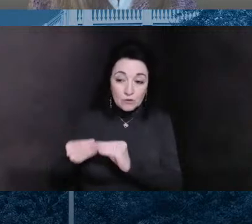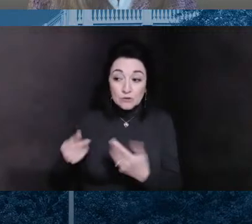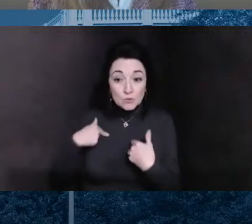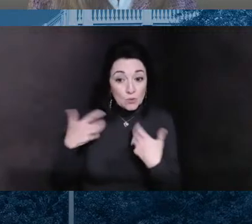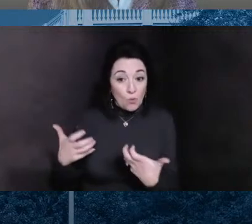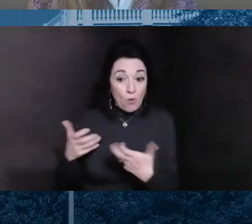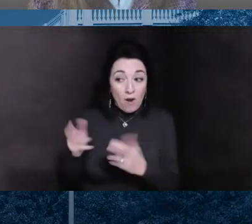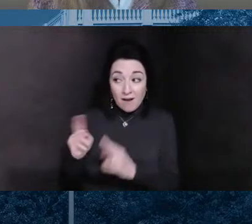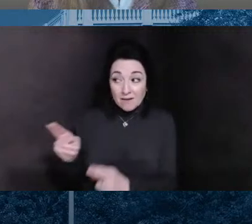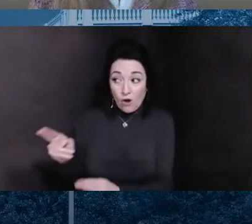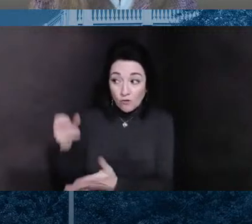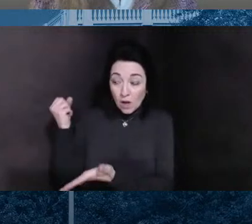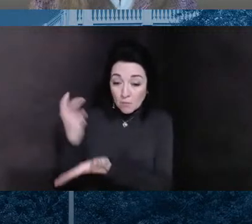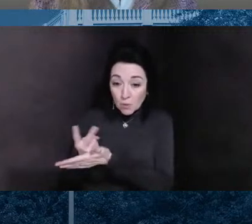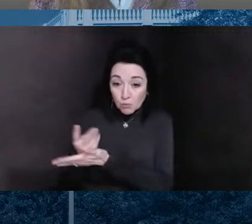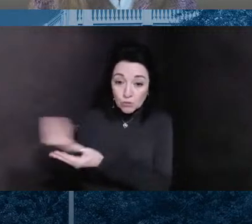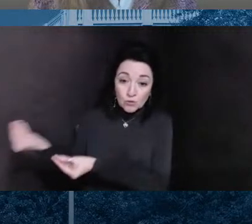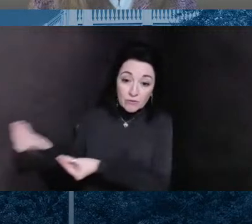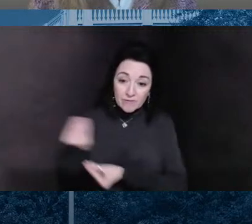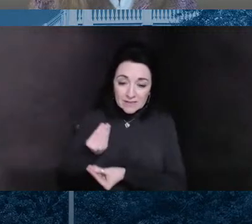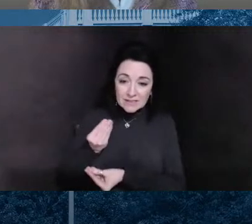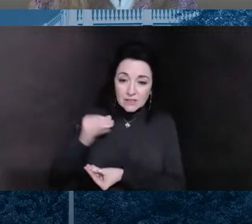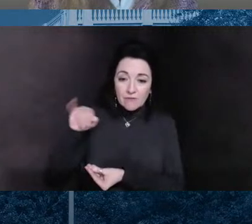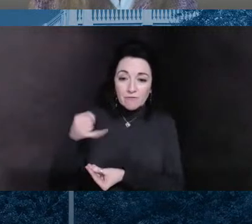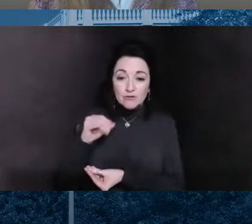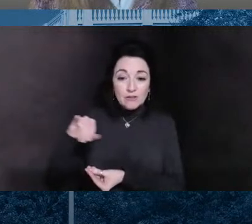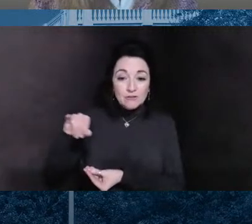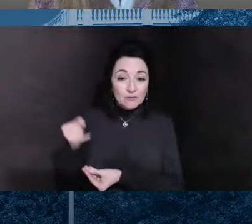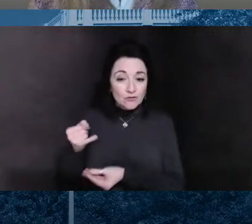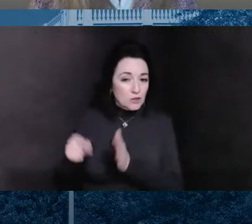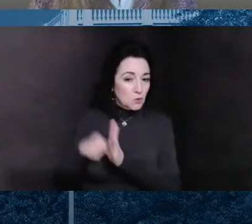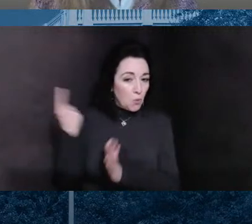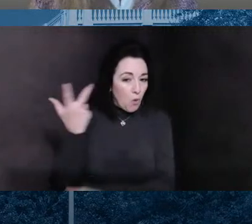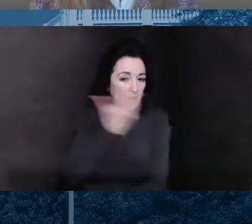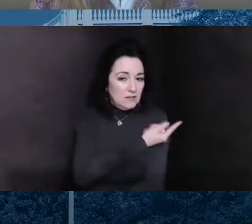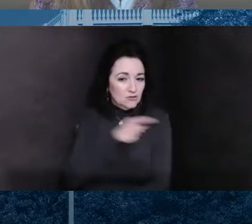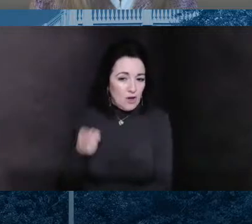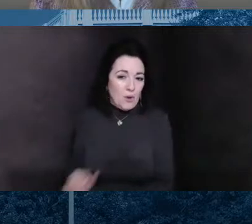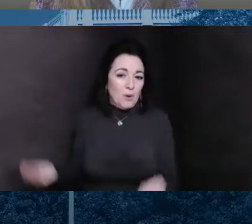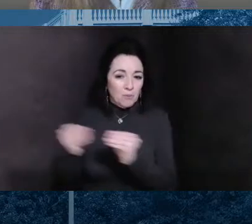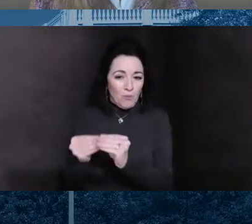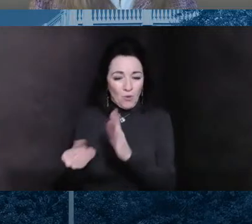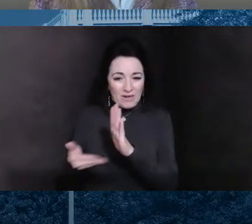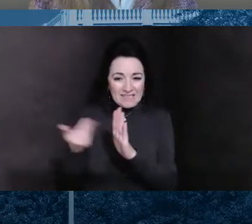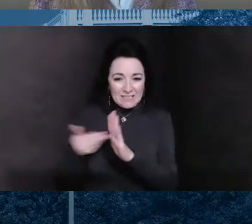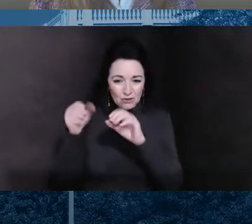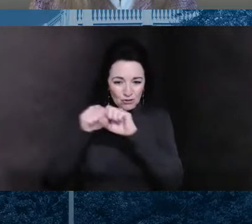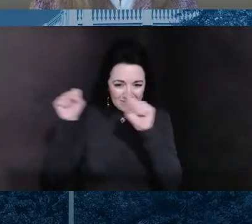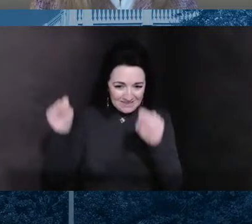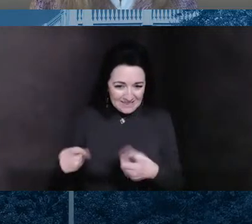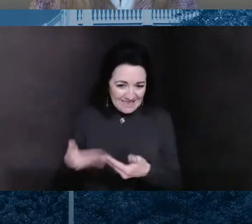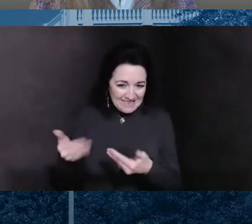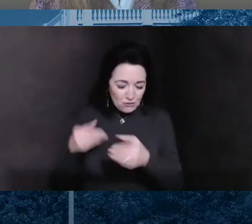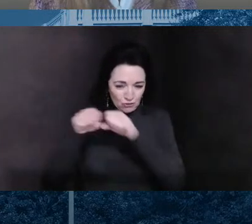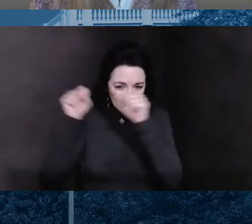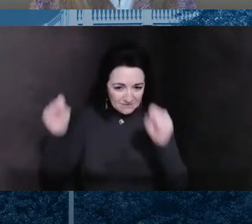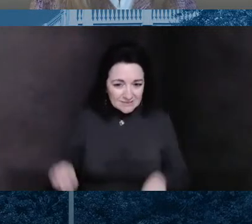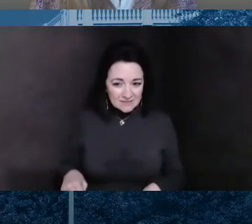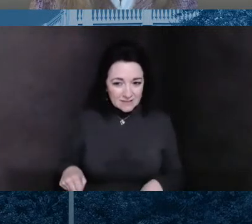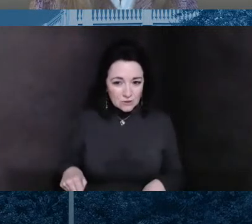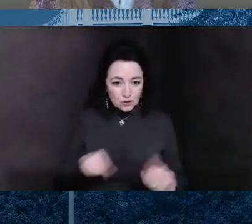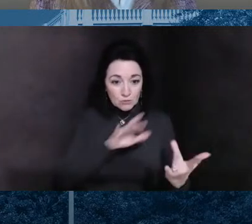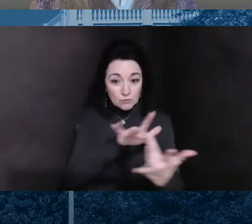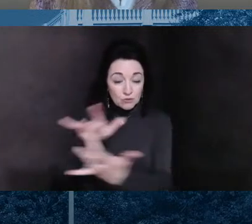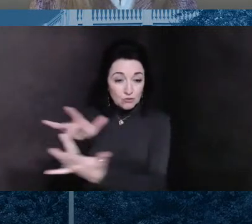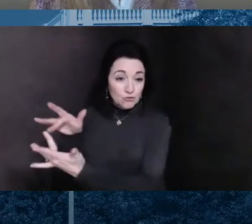networks here to get everybody that needs to be vaccinated. And that's another point. We have a lot of